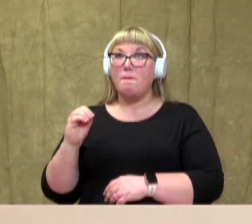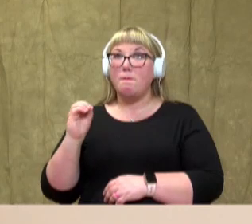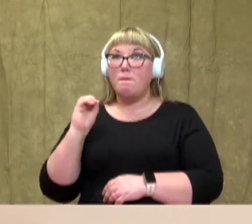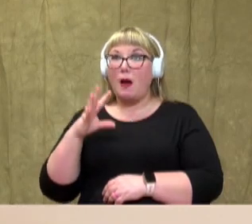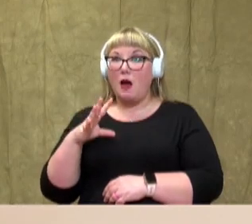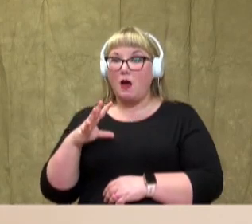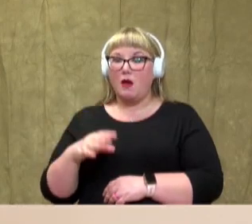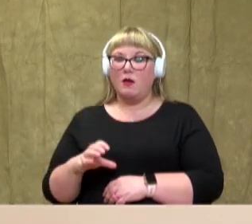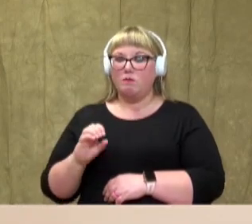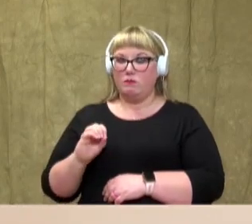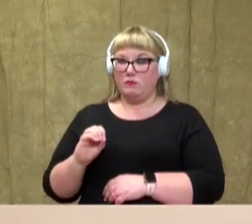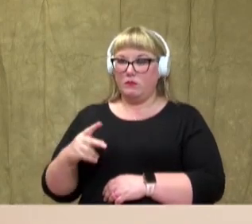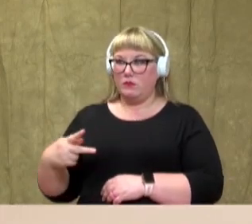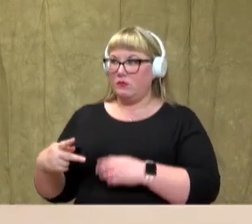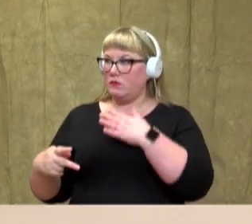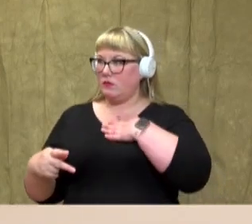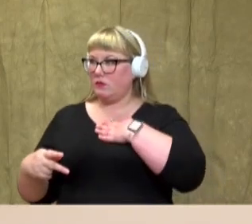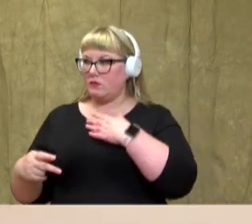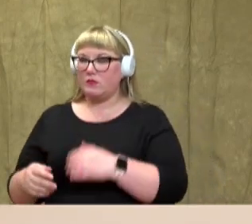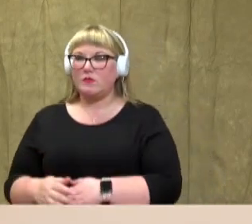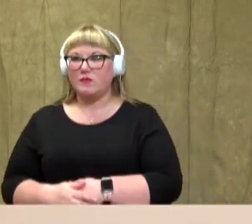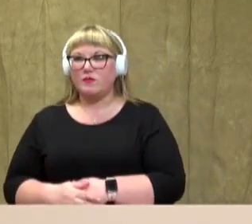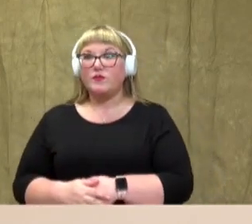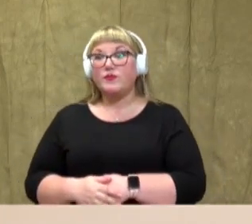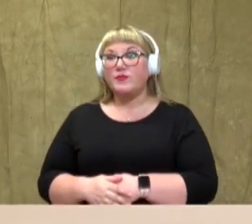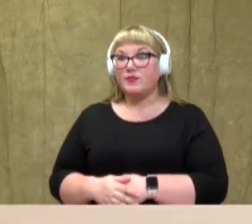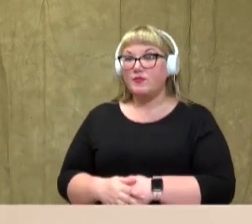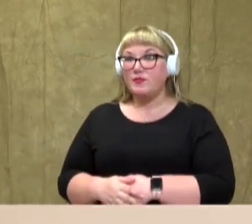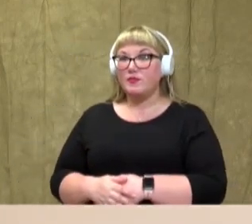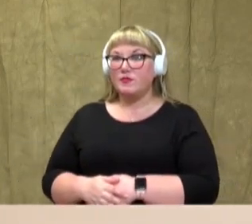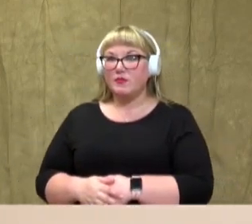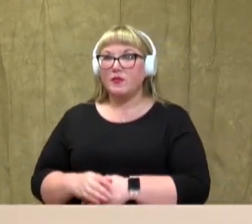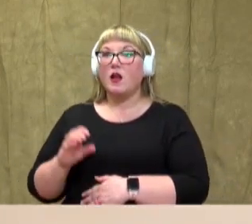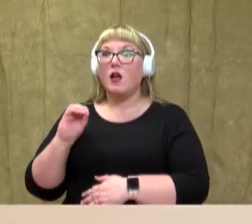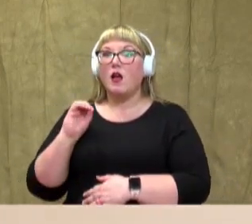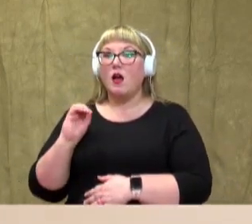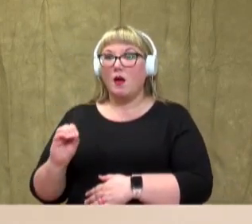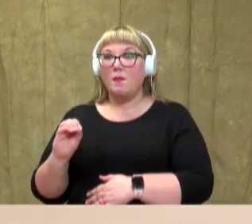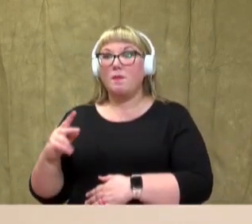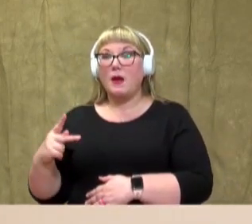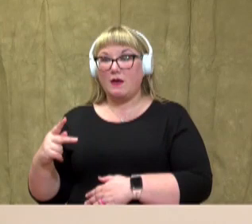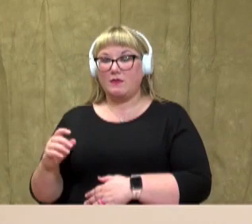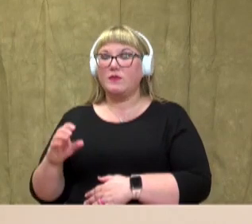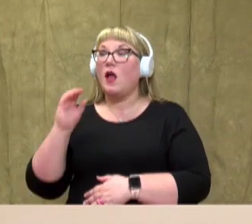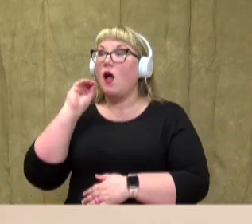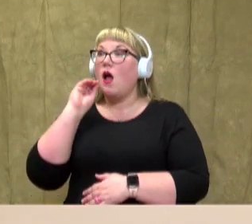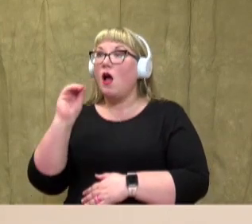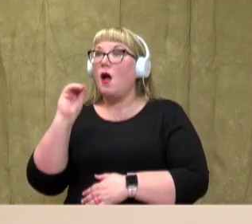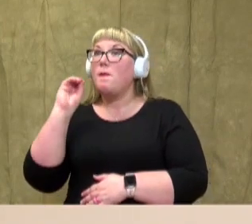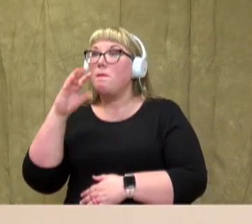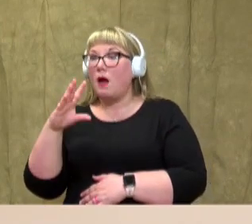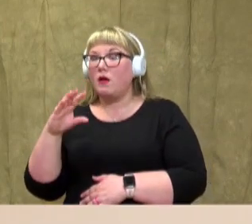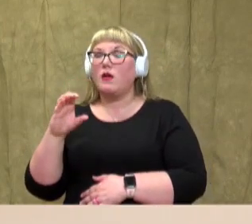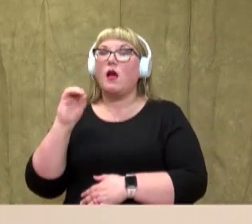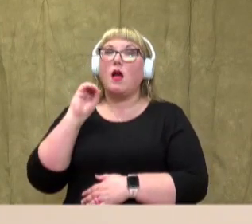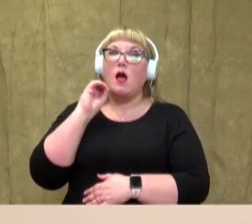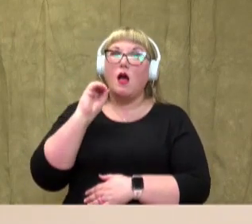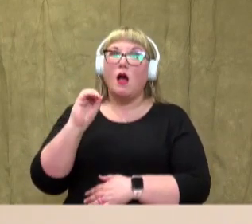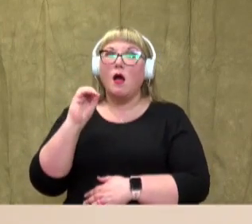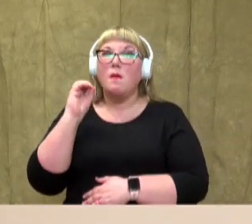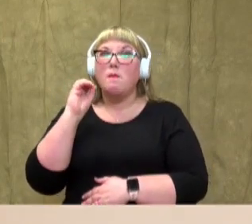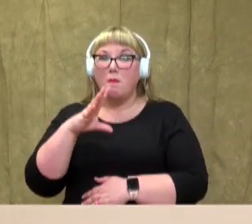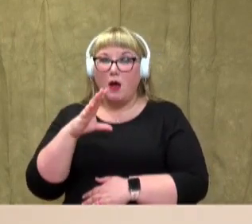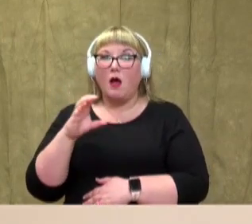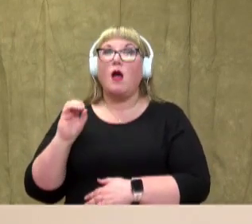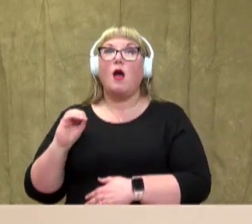up, up. Friends, say the word with me. Up. Perfect. Are we